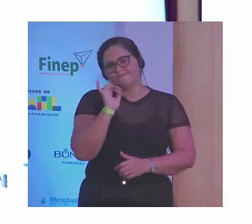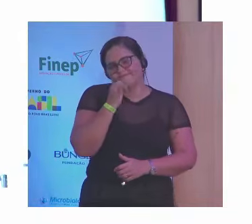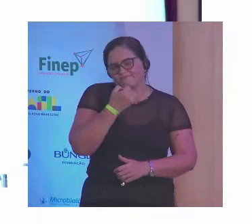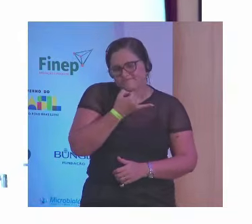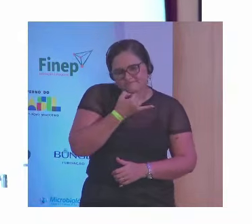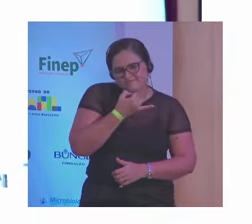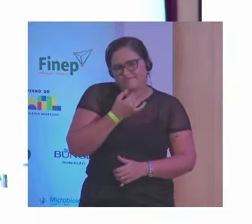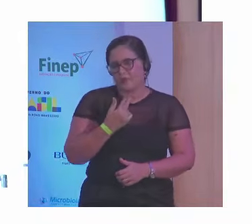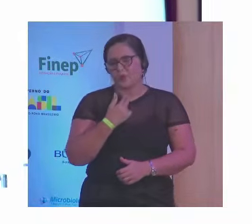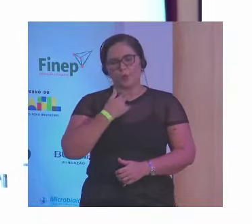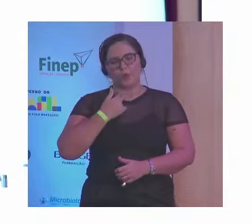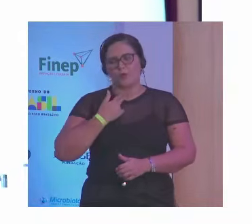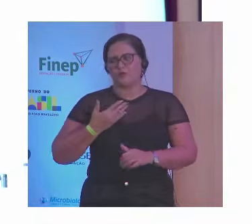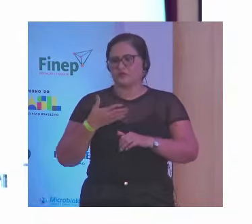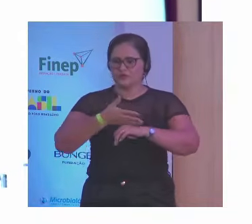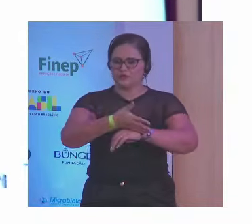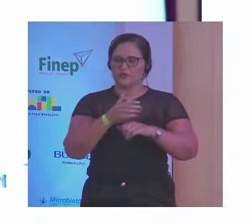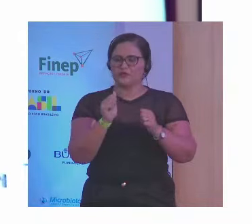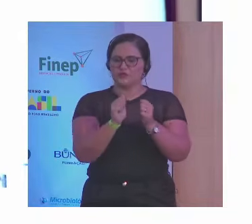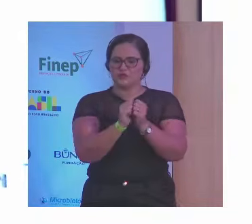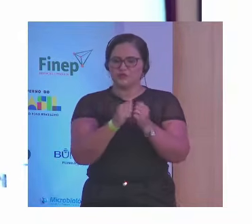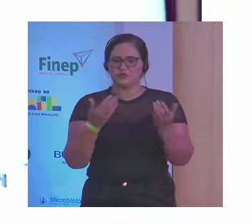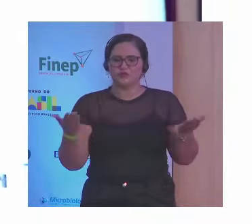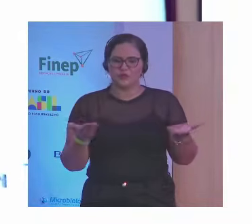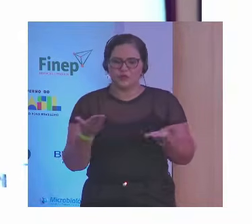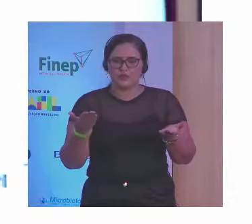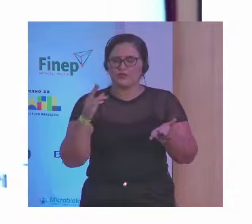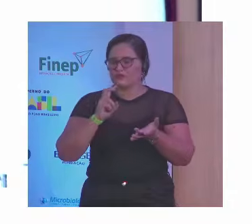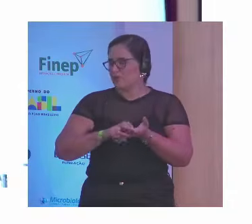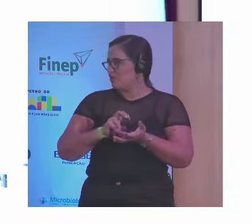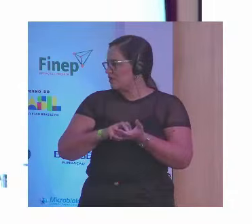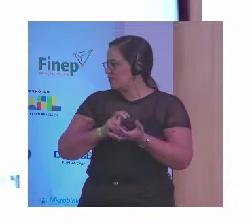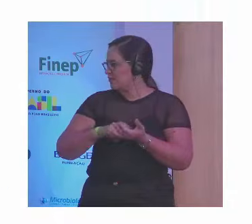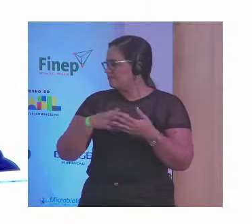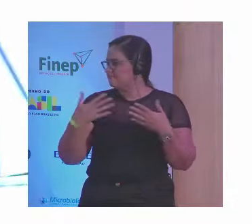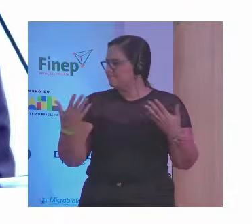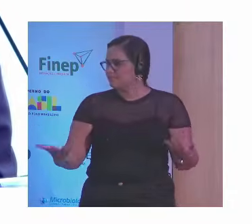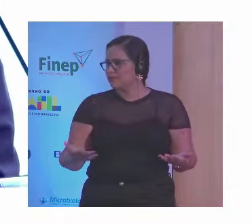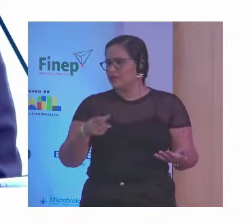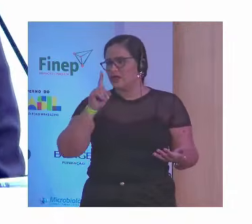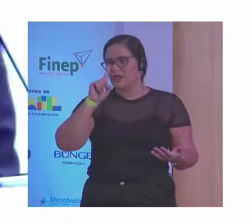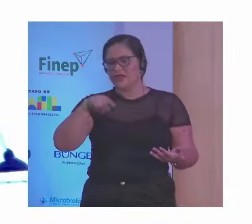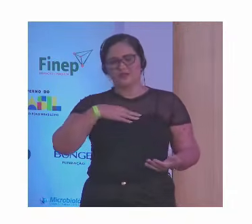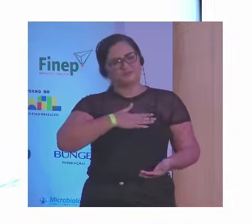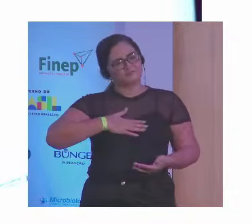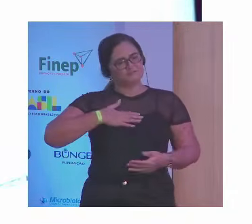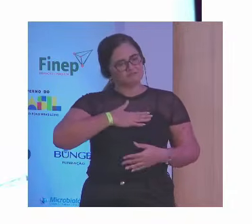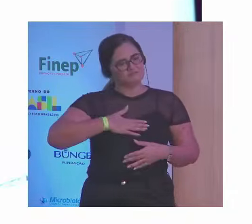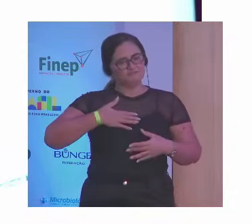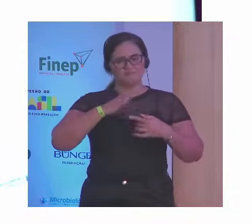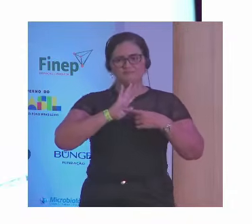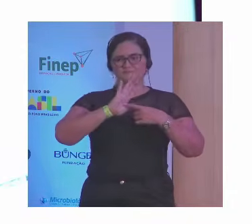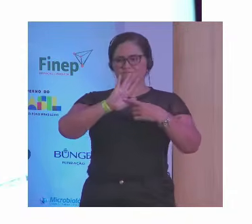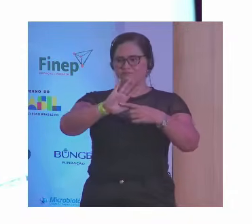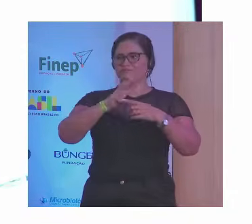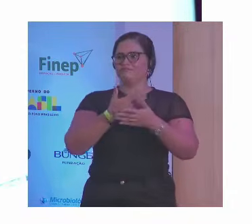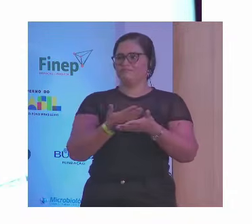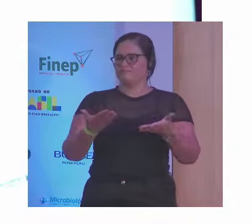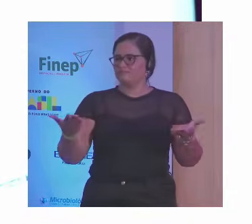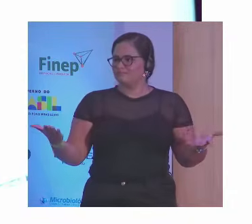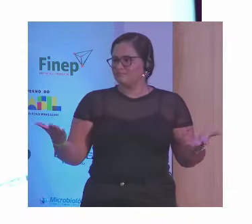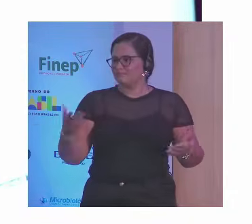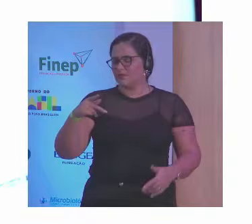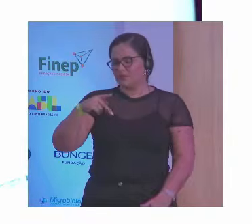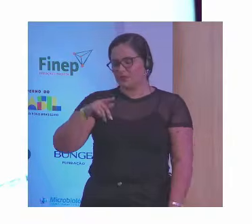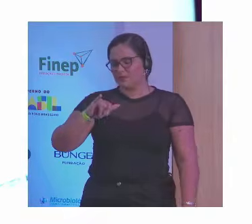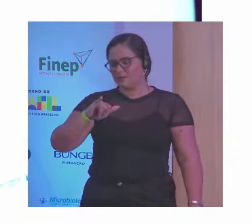join us this morning. So it's my pleasure to introduce you Pierre Bahurel.